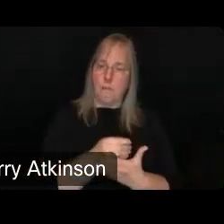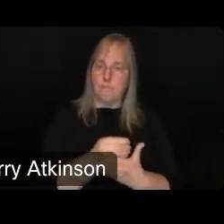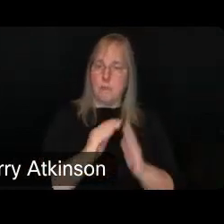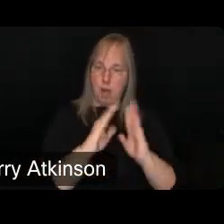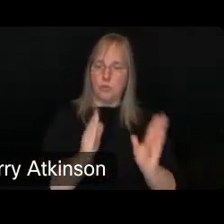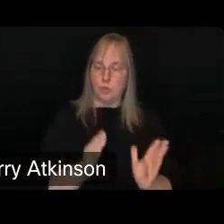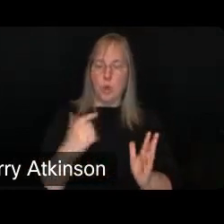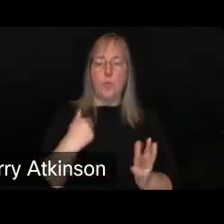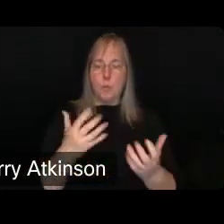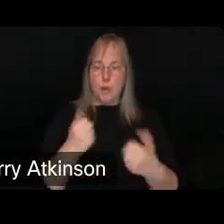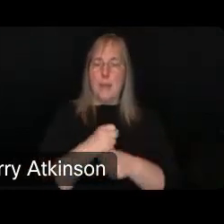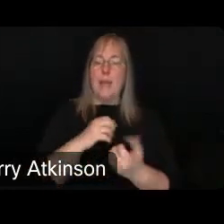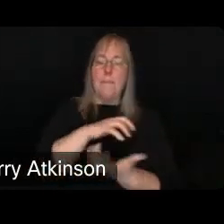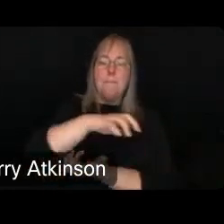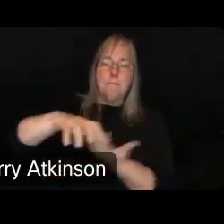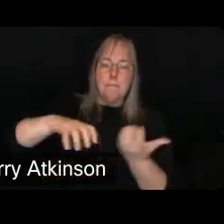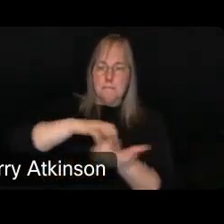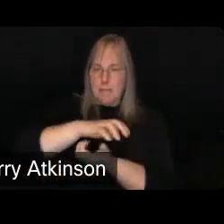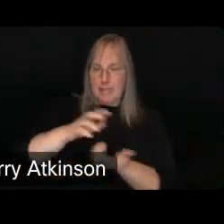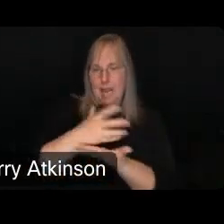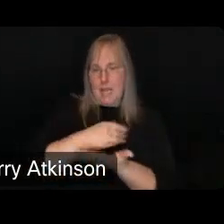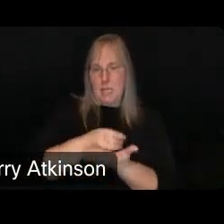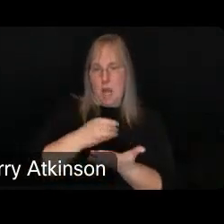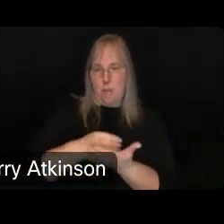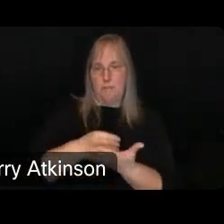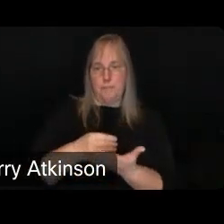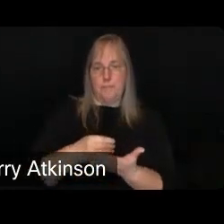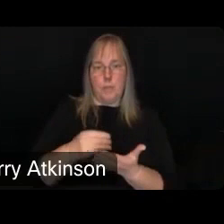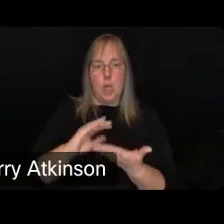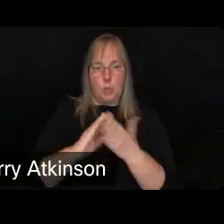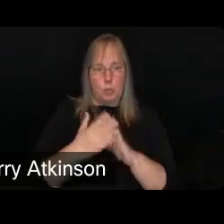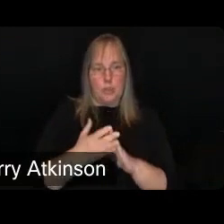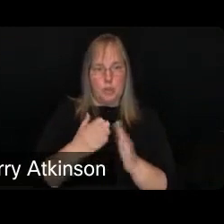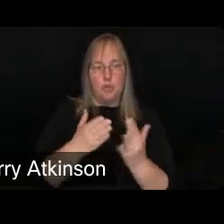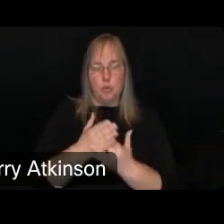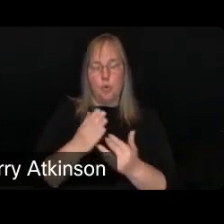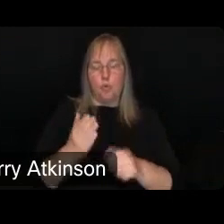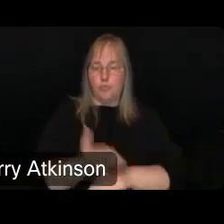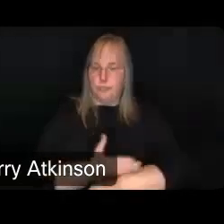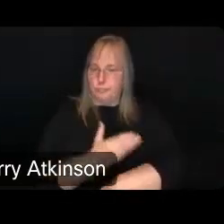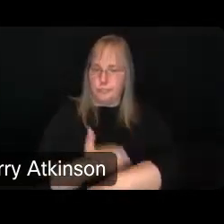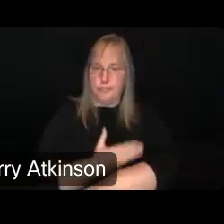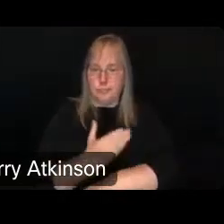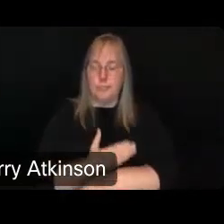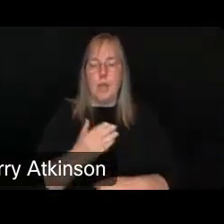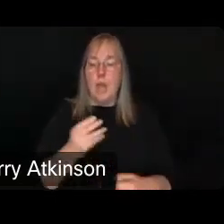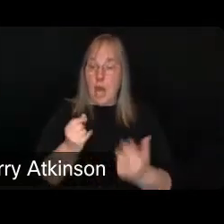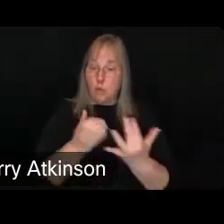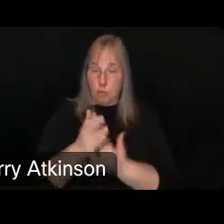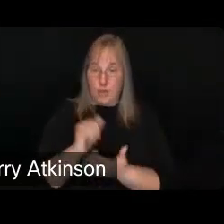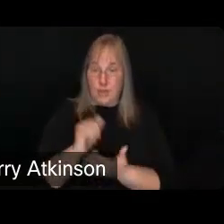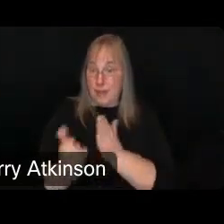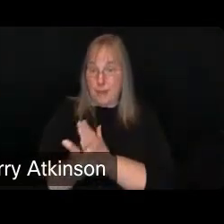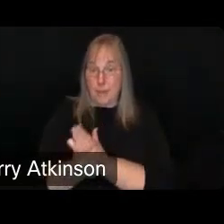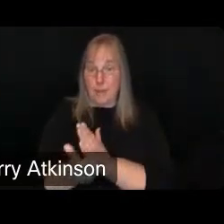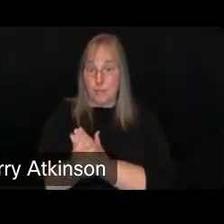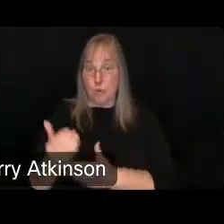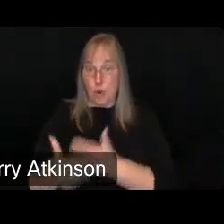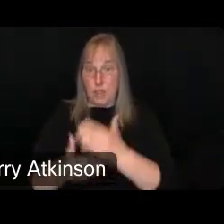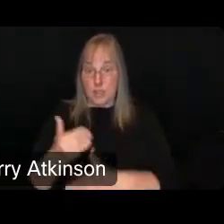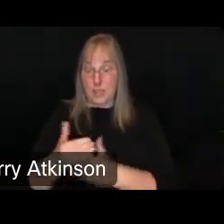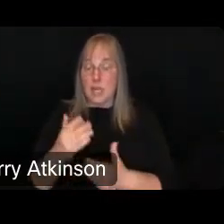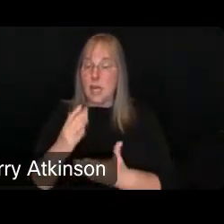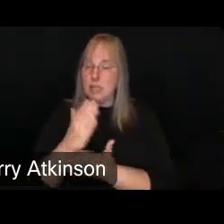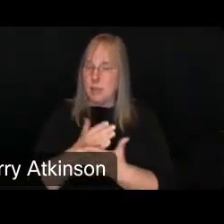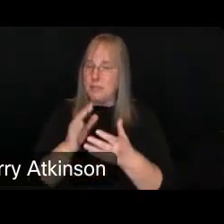income communities through these redevelopment opportunities. And throughout the amendment process, there was some specific language added into